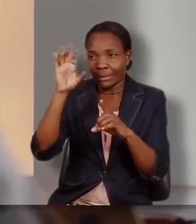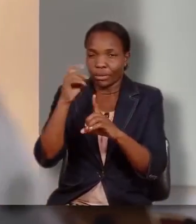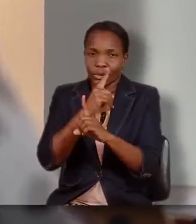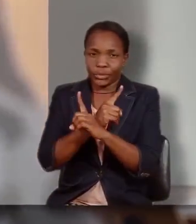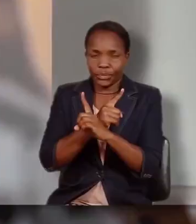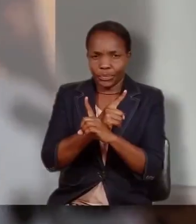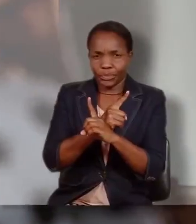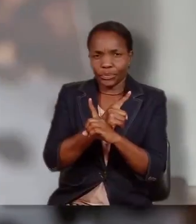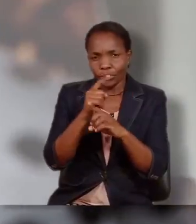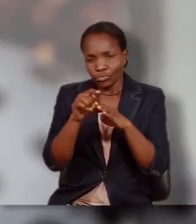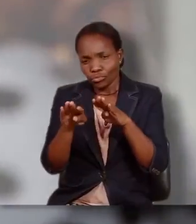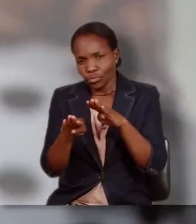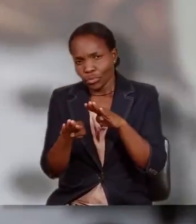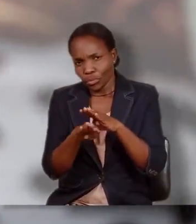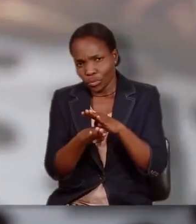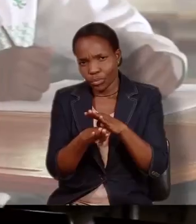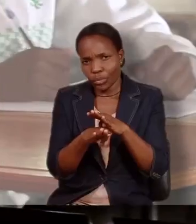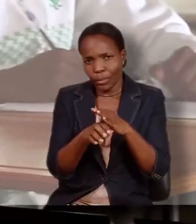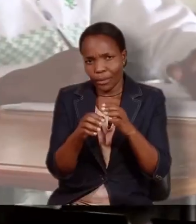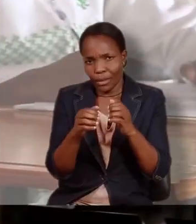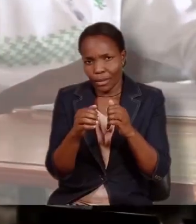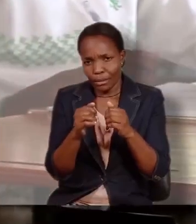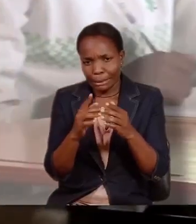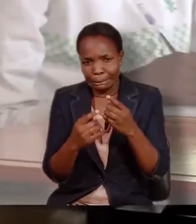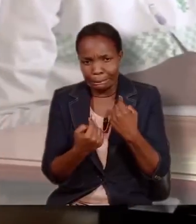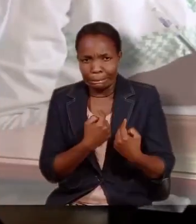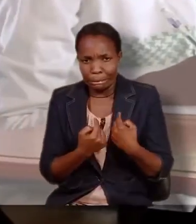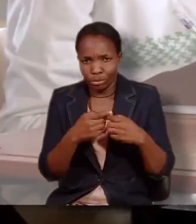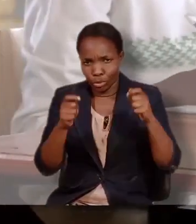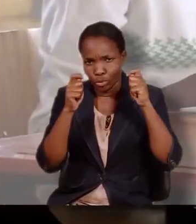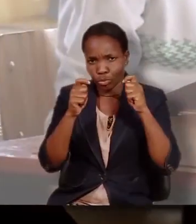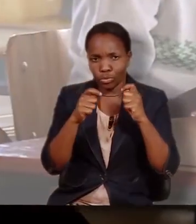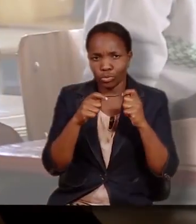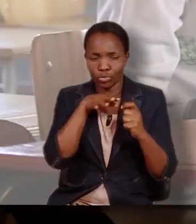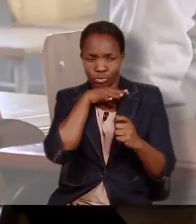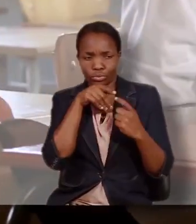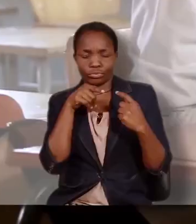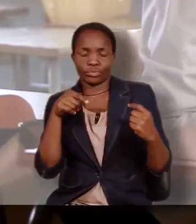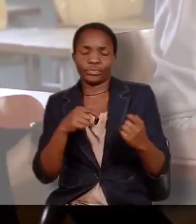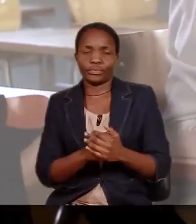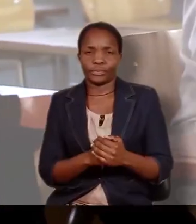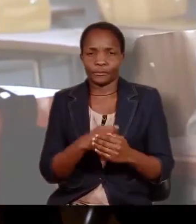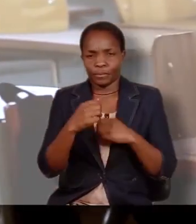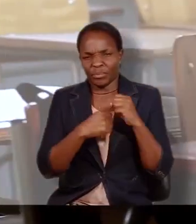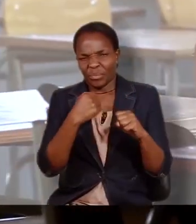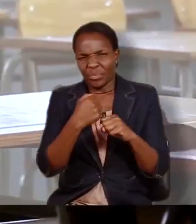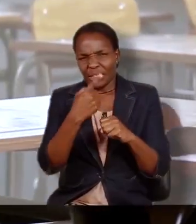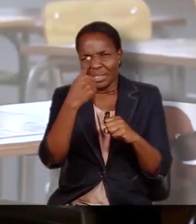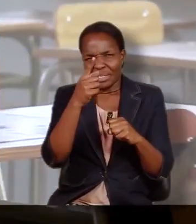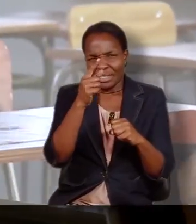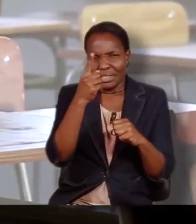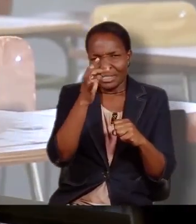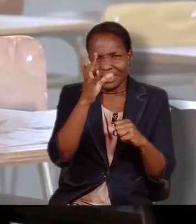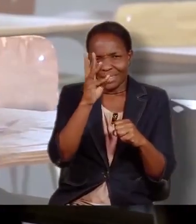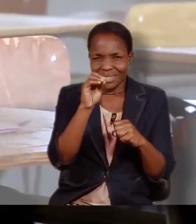began aggressive campaigns of resistance. And in the late 1960s, the South African Students' Organization,